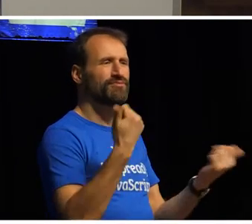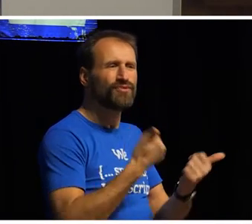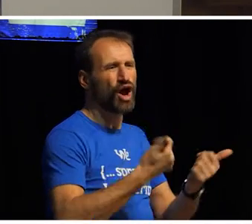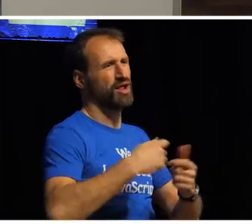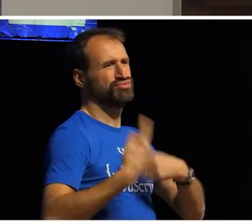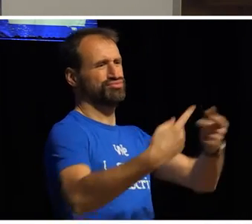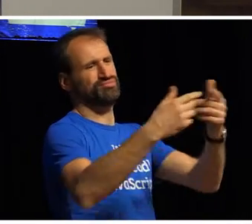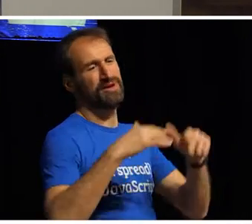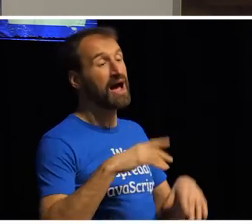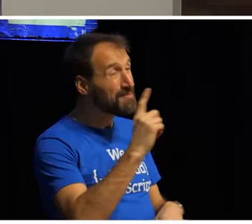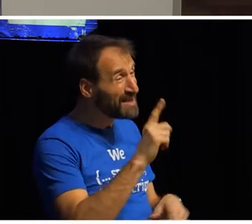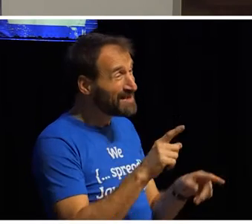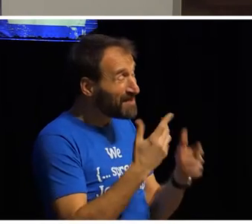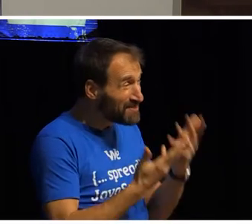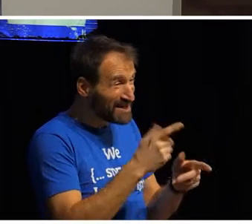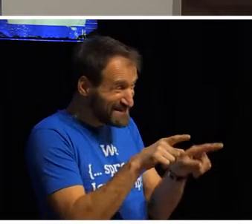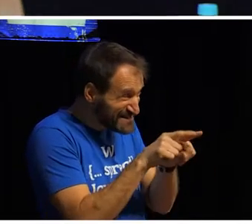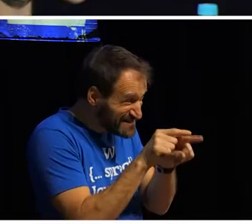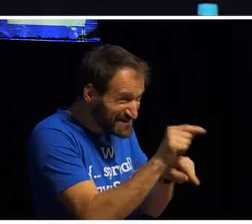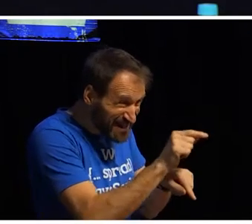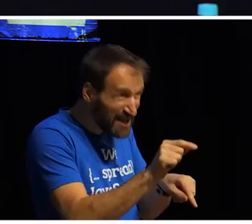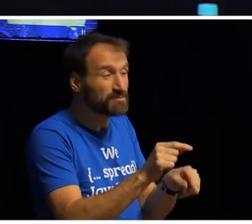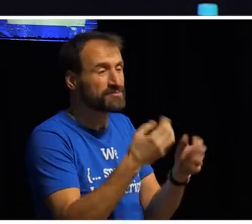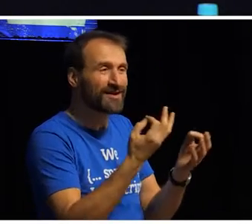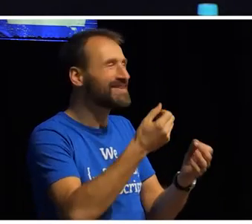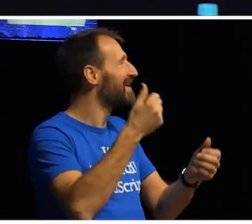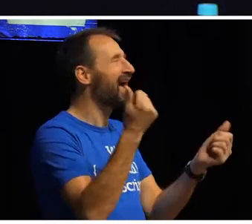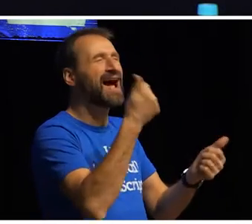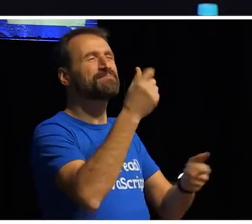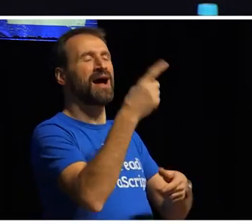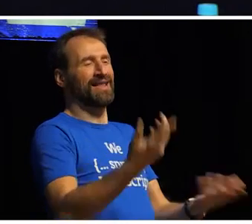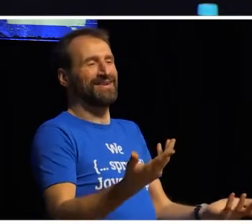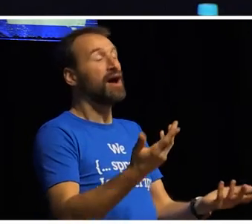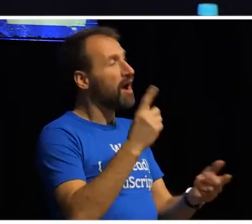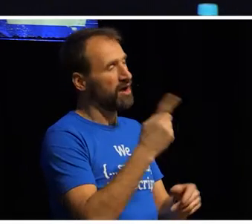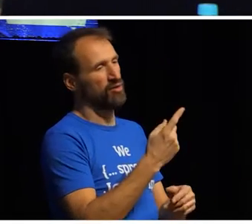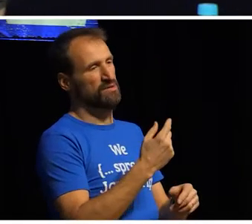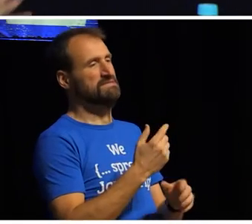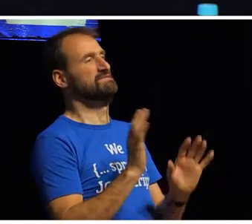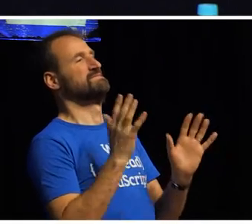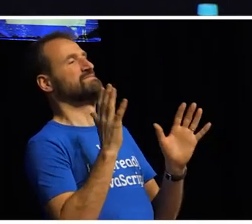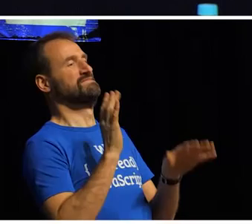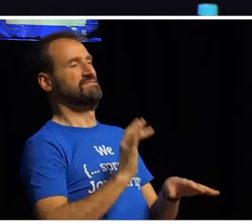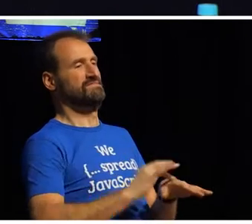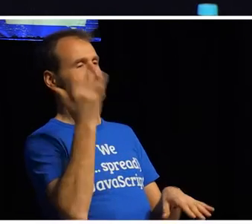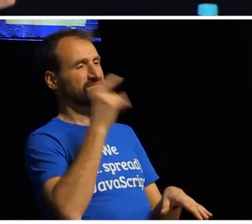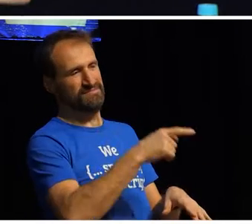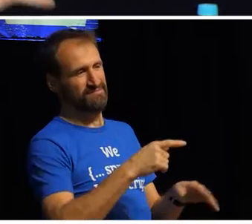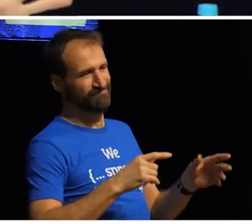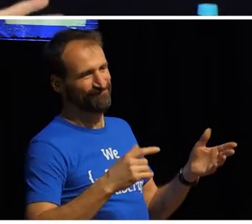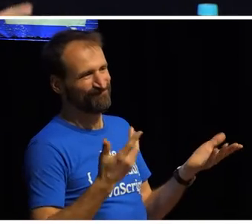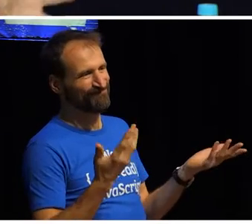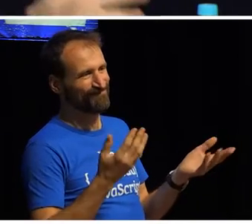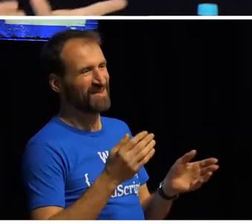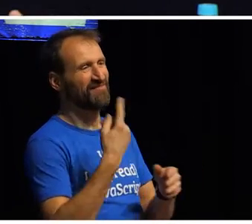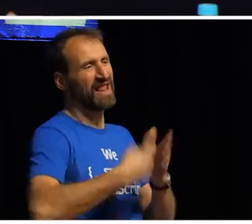capabilities that are sort of unique and make it awesome also make it vulnerable right so you look at these different capabilities and you know while